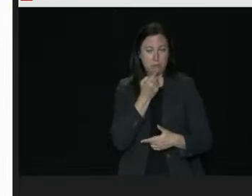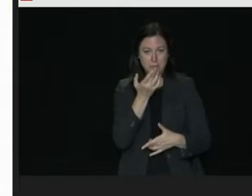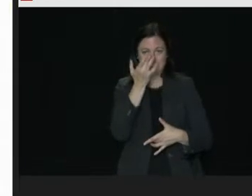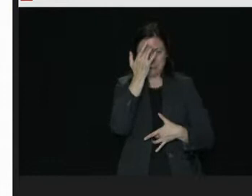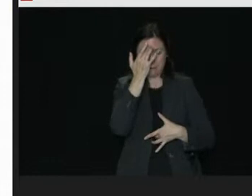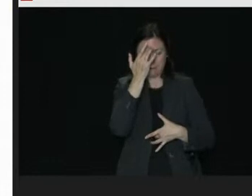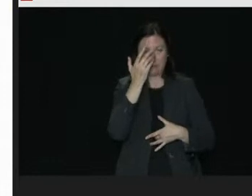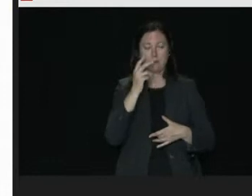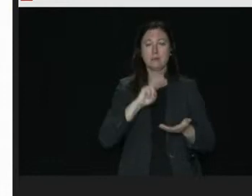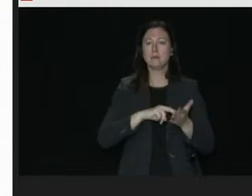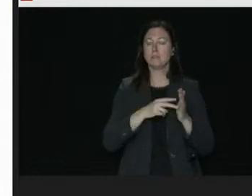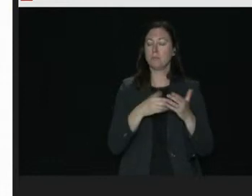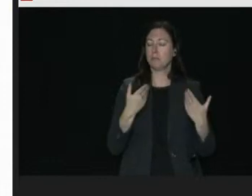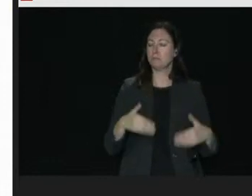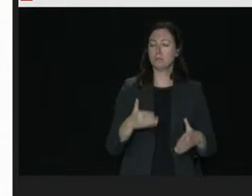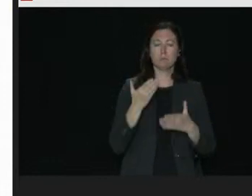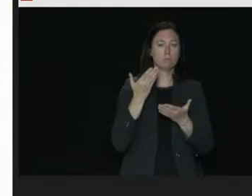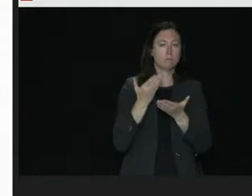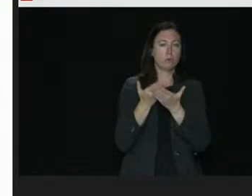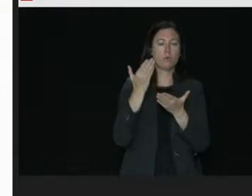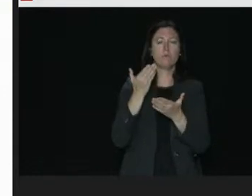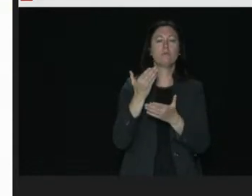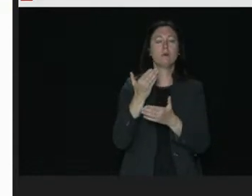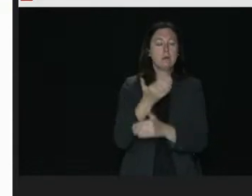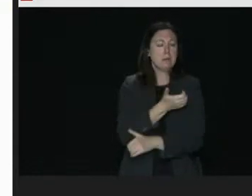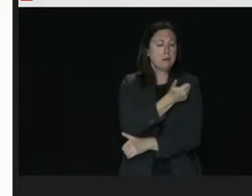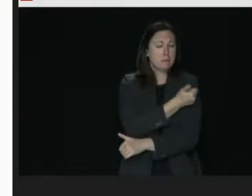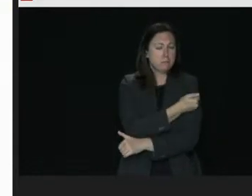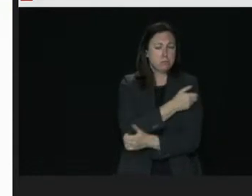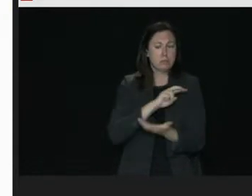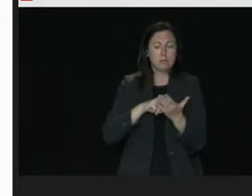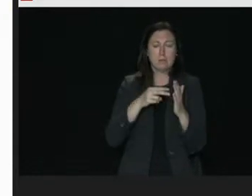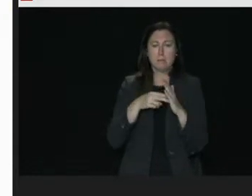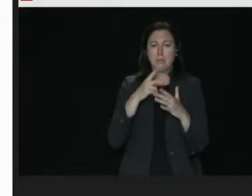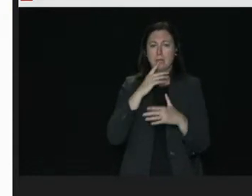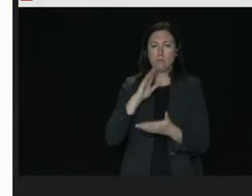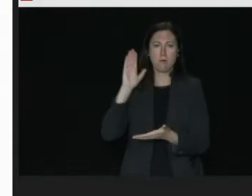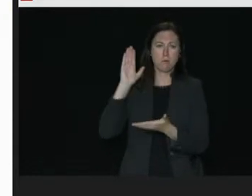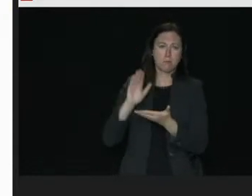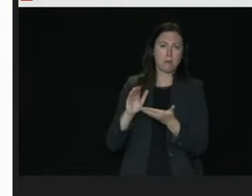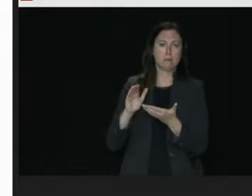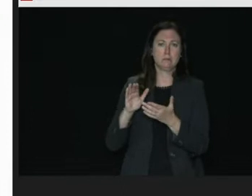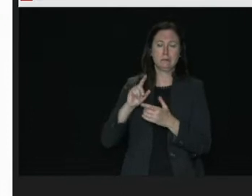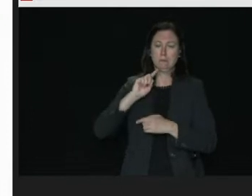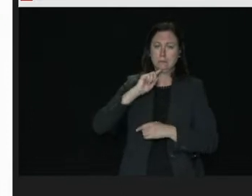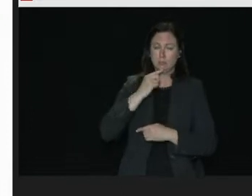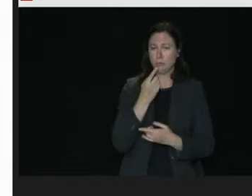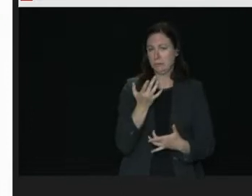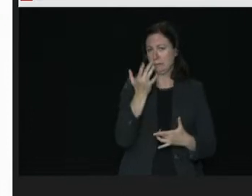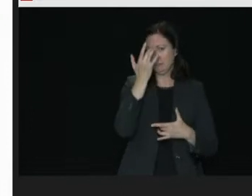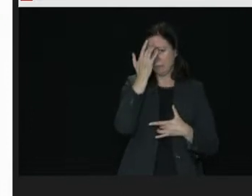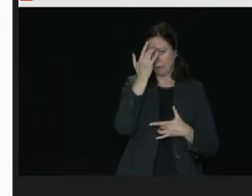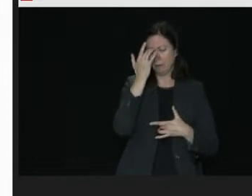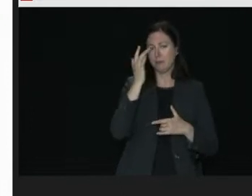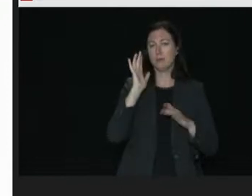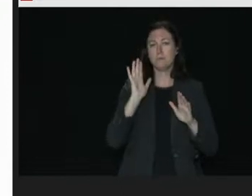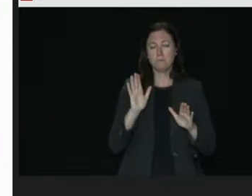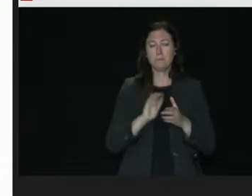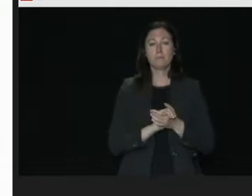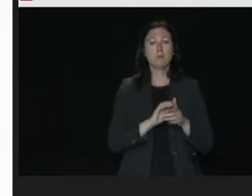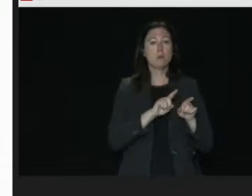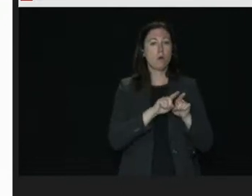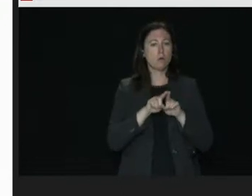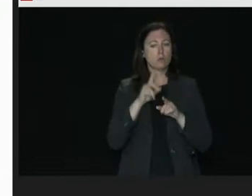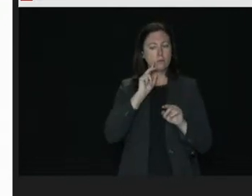that demonstrate strong protection against severe illness among fully vaccinated people. As well, based on the continuous